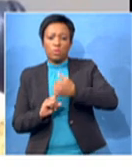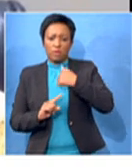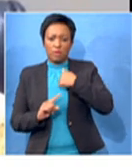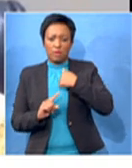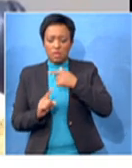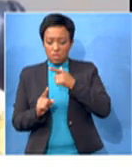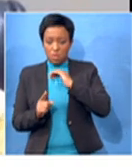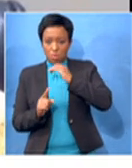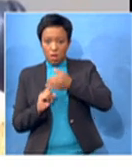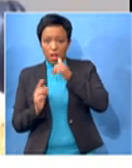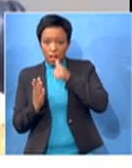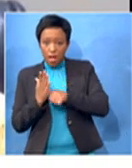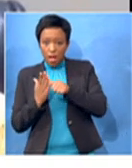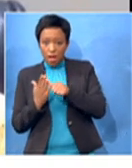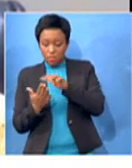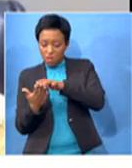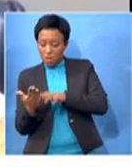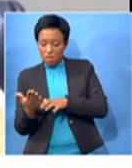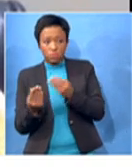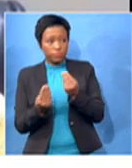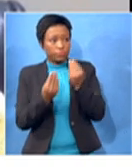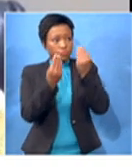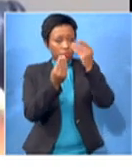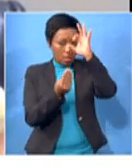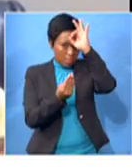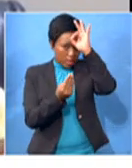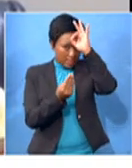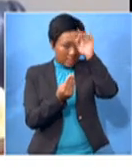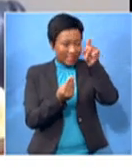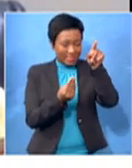order herself to the police station to get it